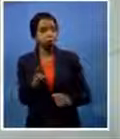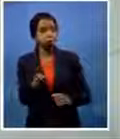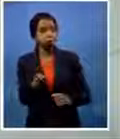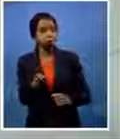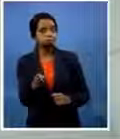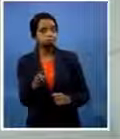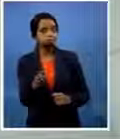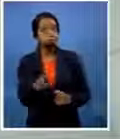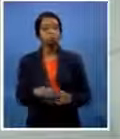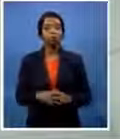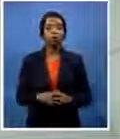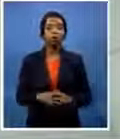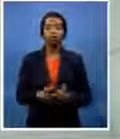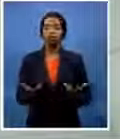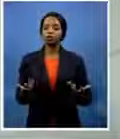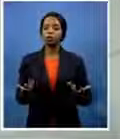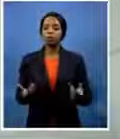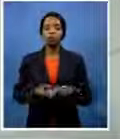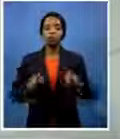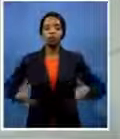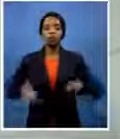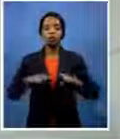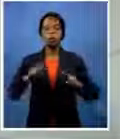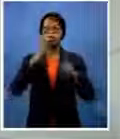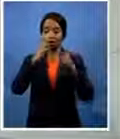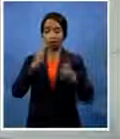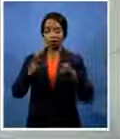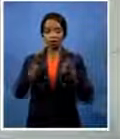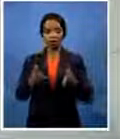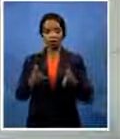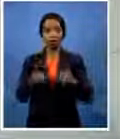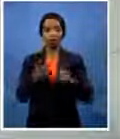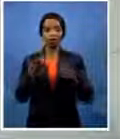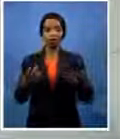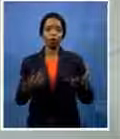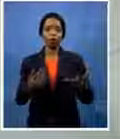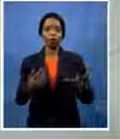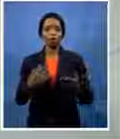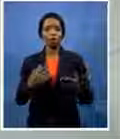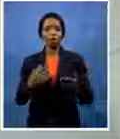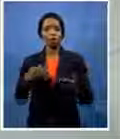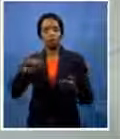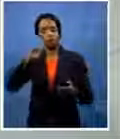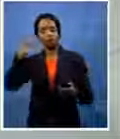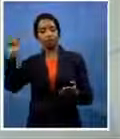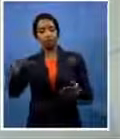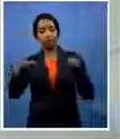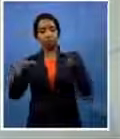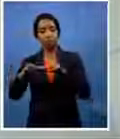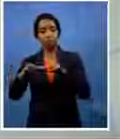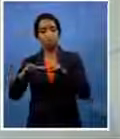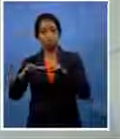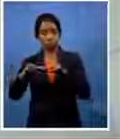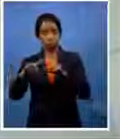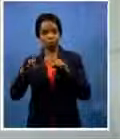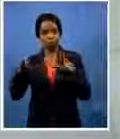So we're looking at this from a data evidence-based. Because faced with in crisis, first thing is we have to remain